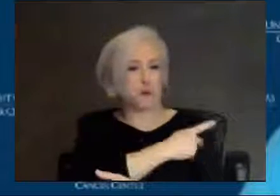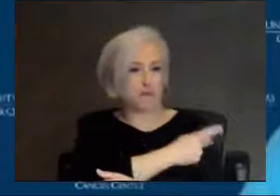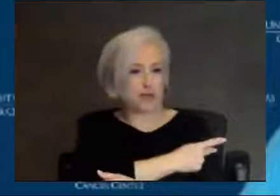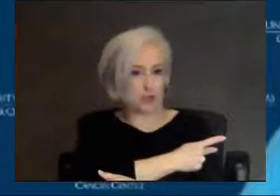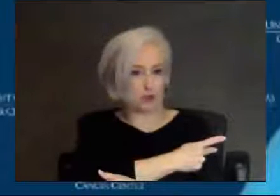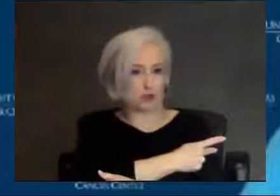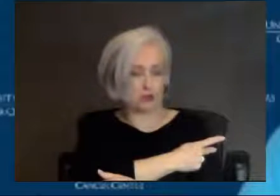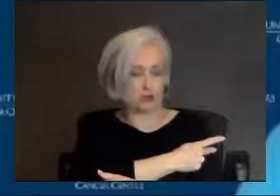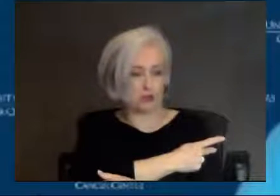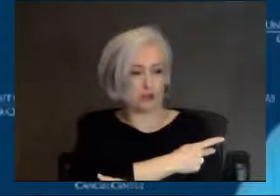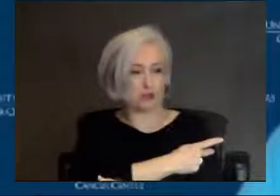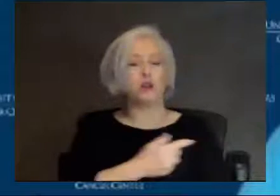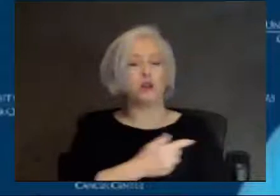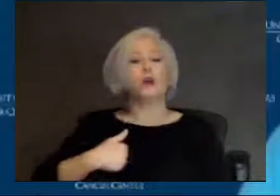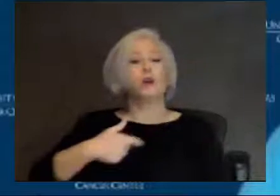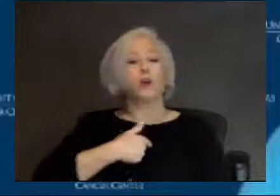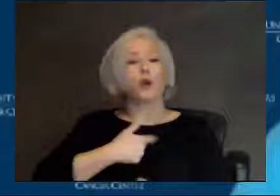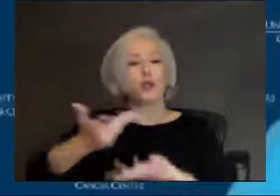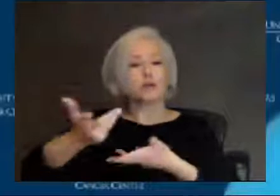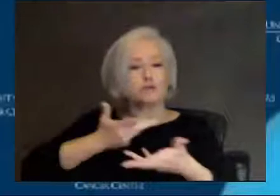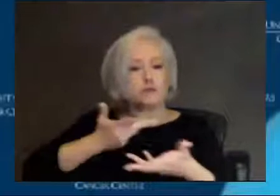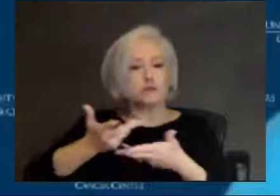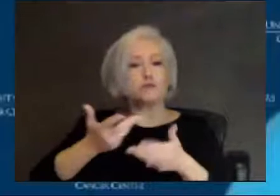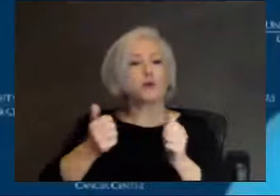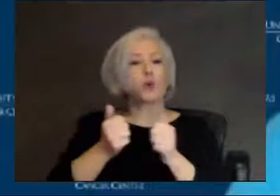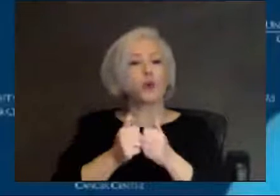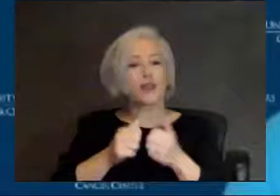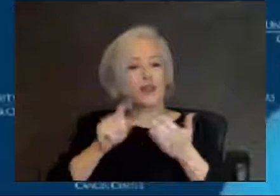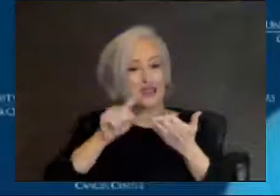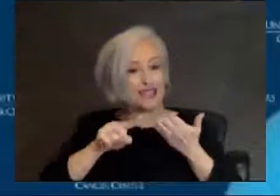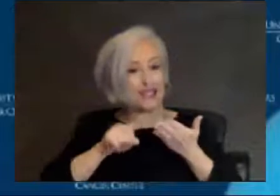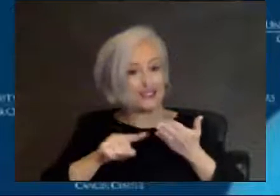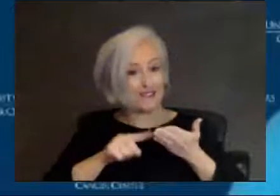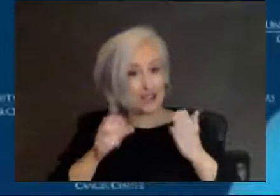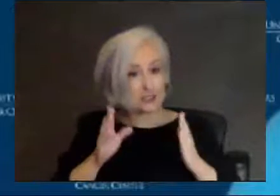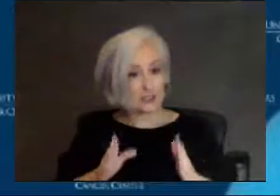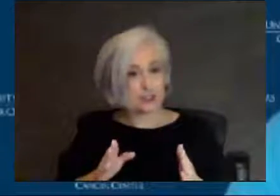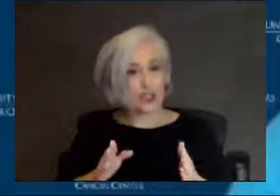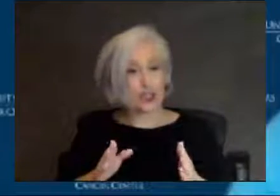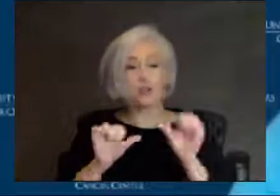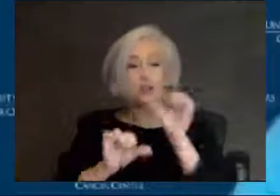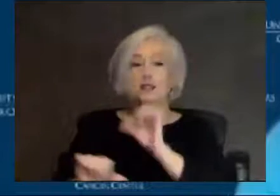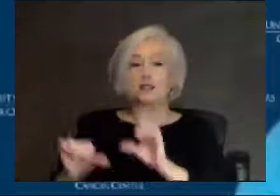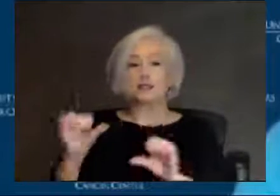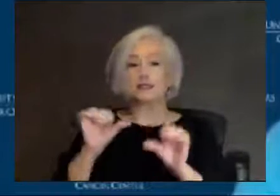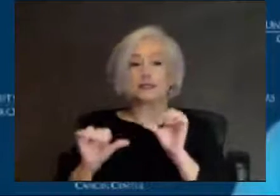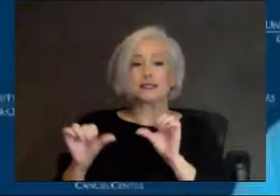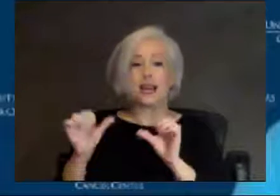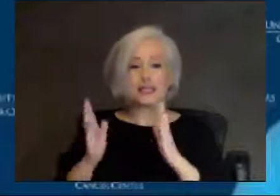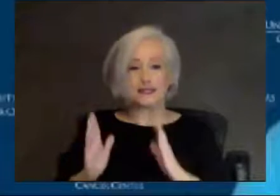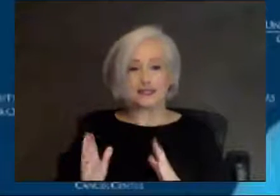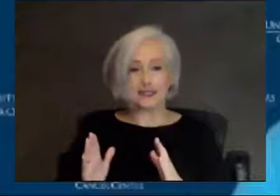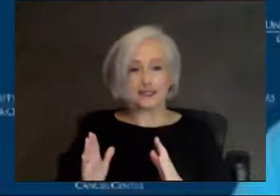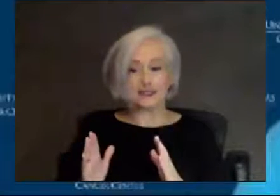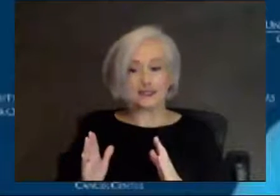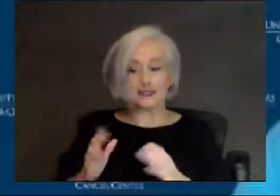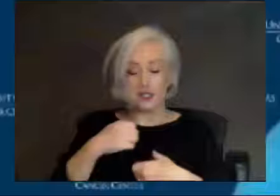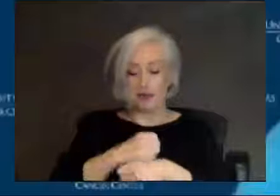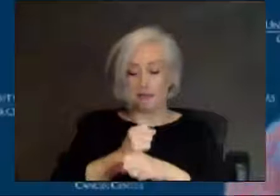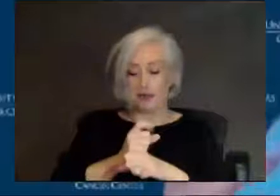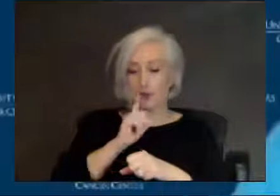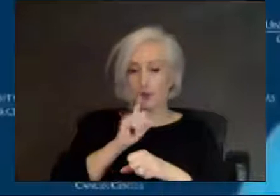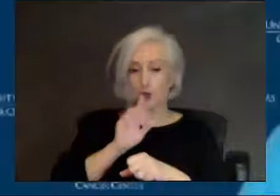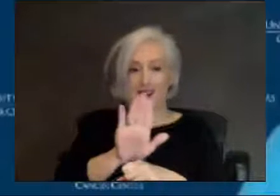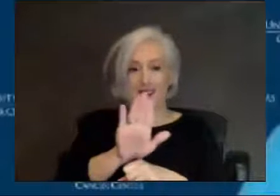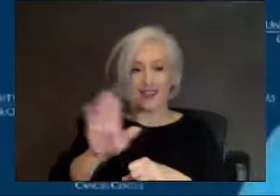and scientists to help make sure that their idea, their scientific idea and